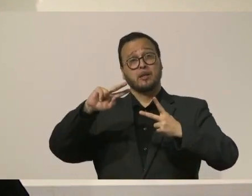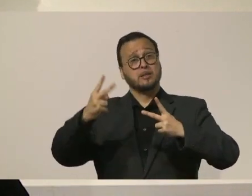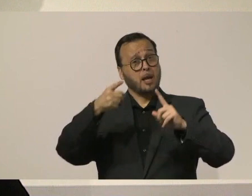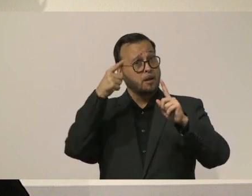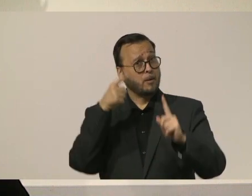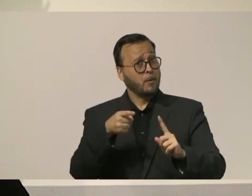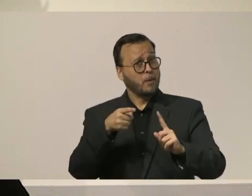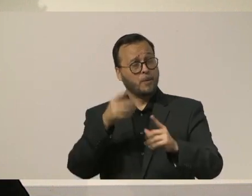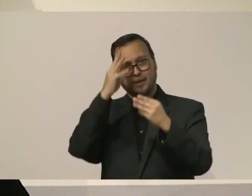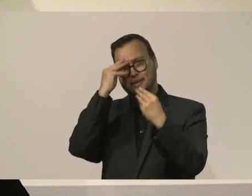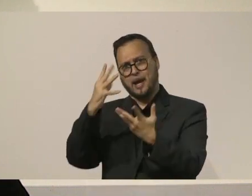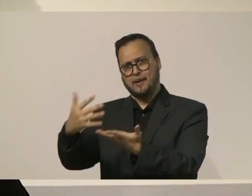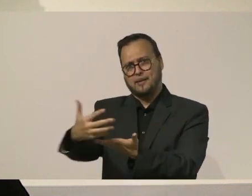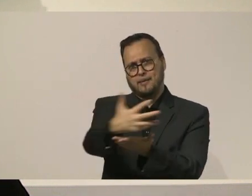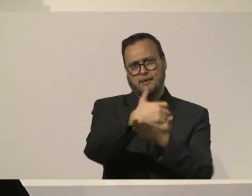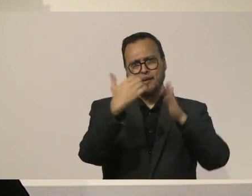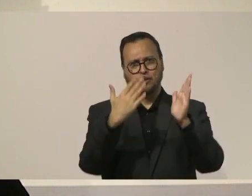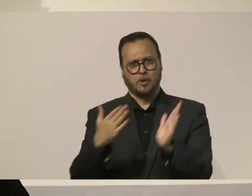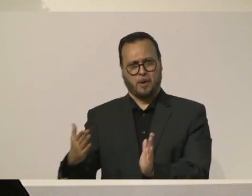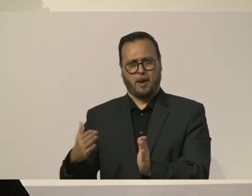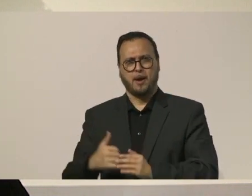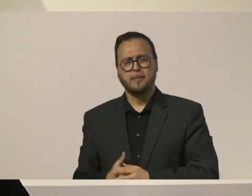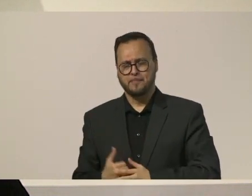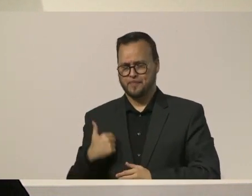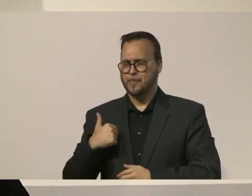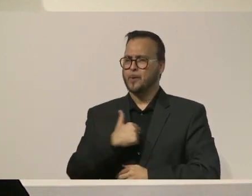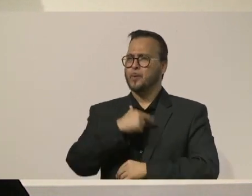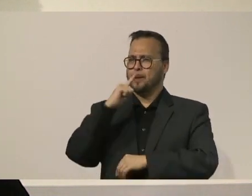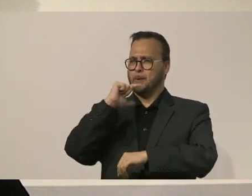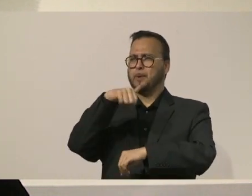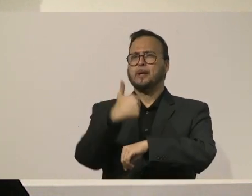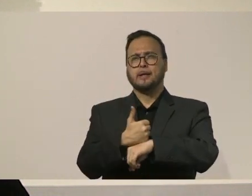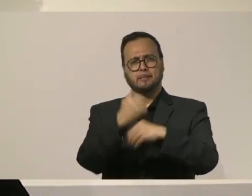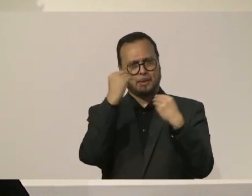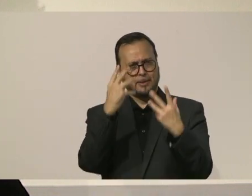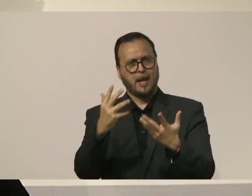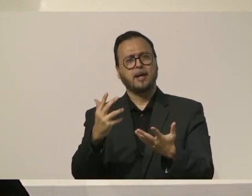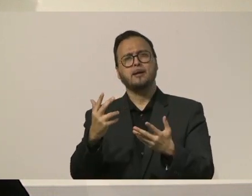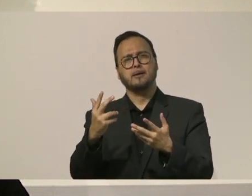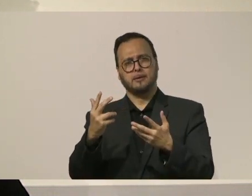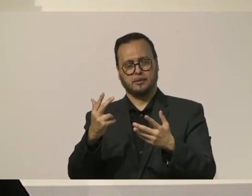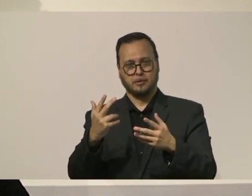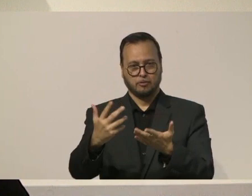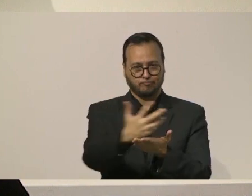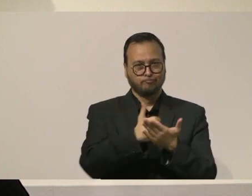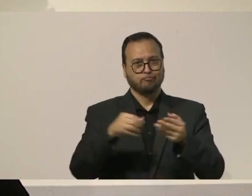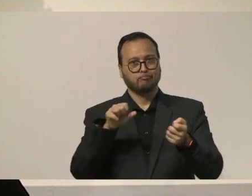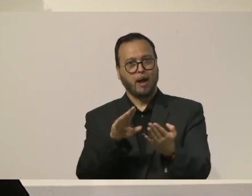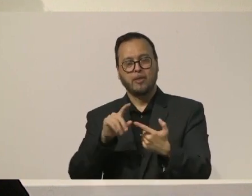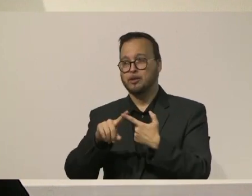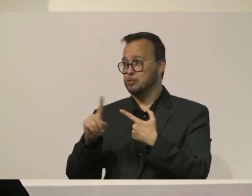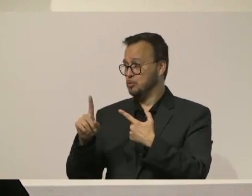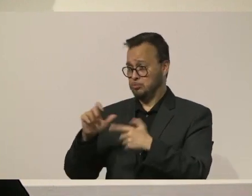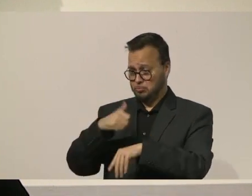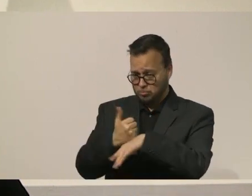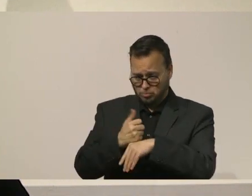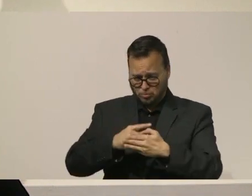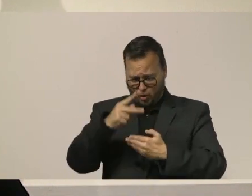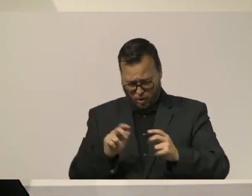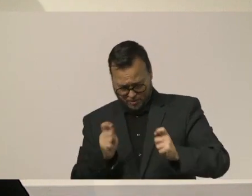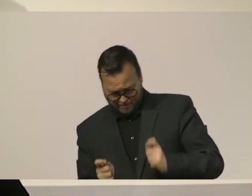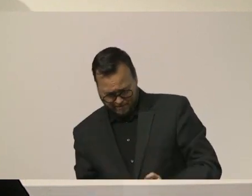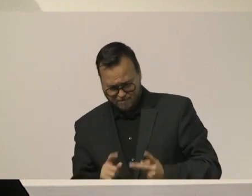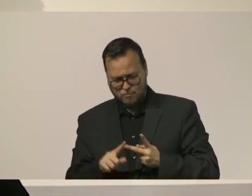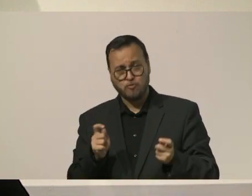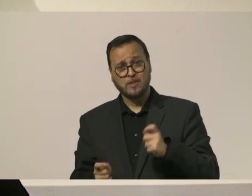data collection plan. We will implement data utilization methods to inform the production of programming, revision of